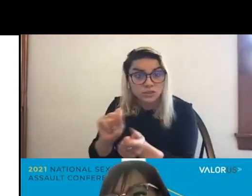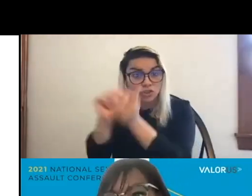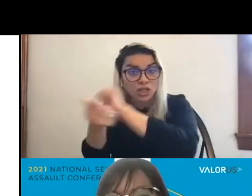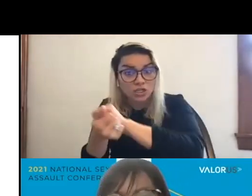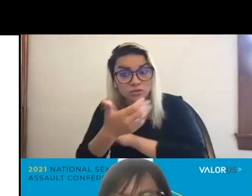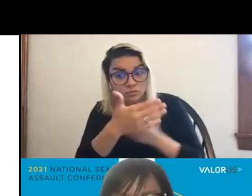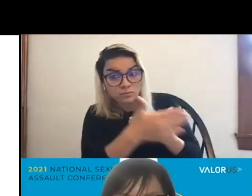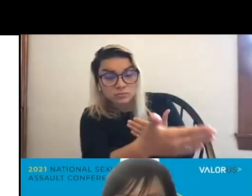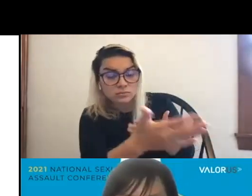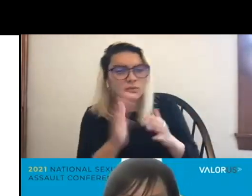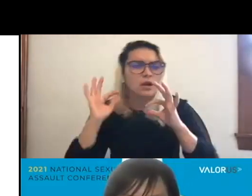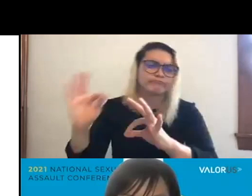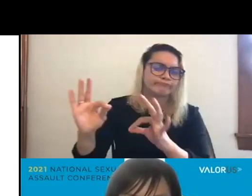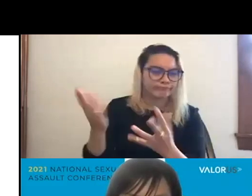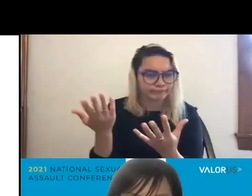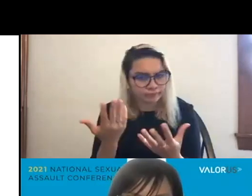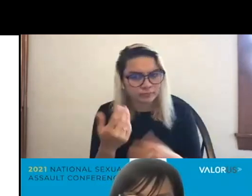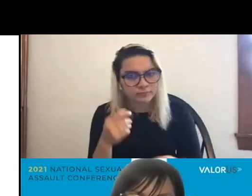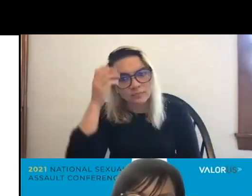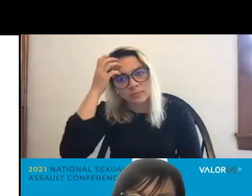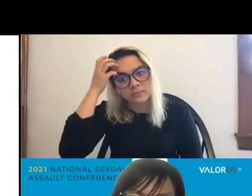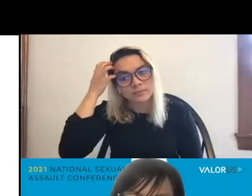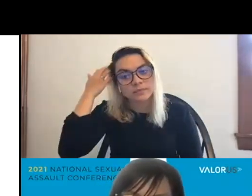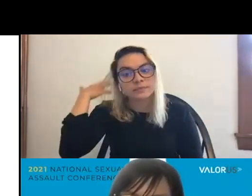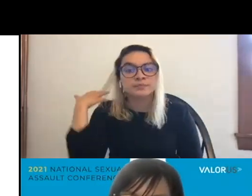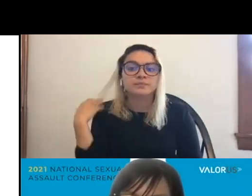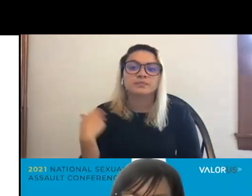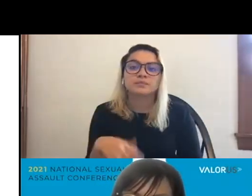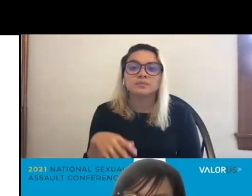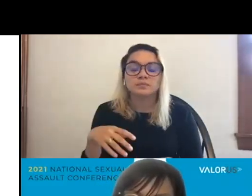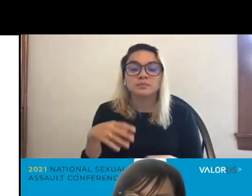love for you all to reflect again on this question,